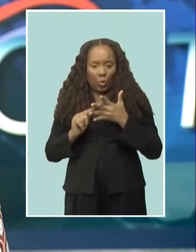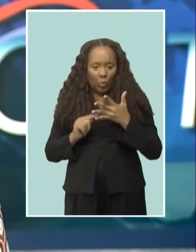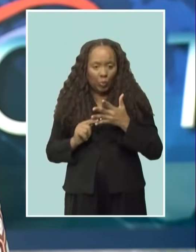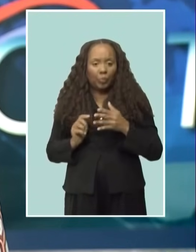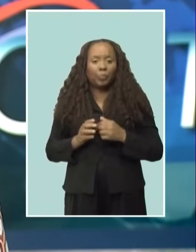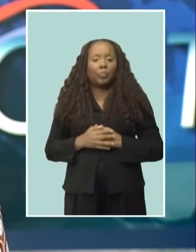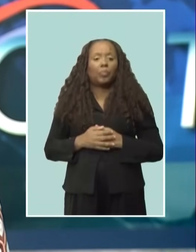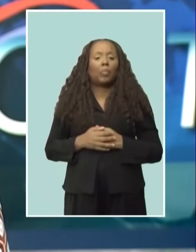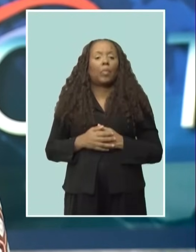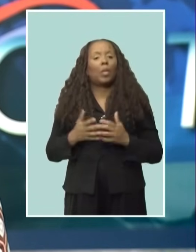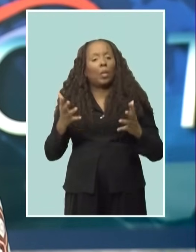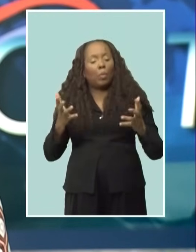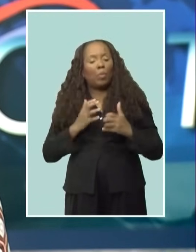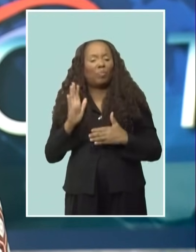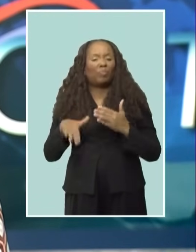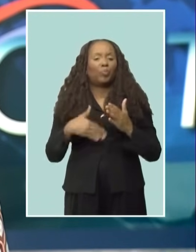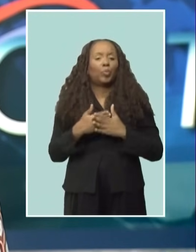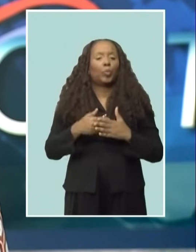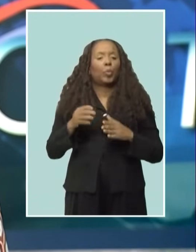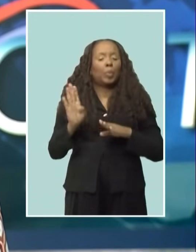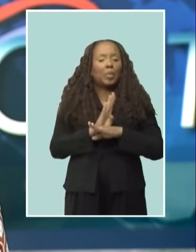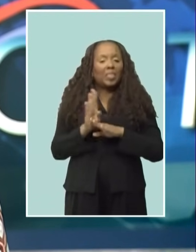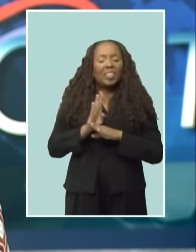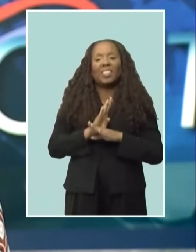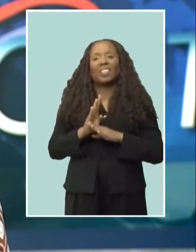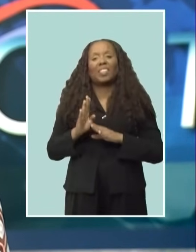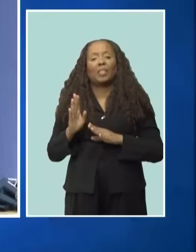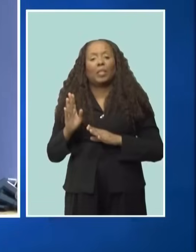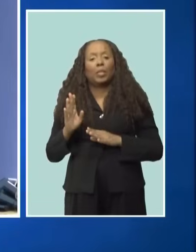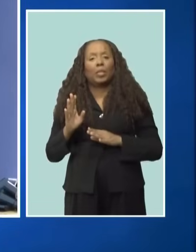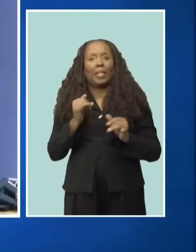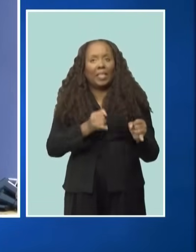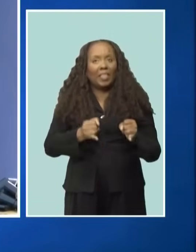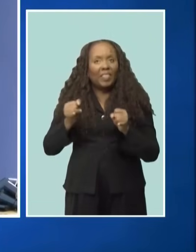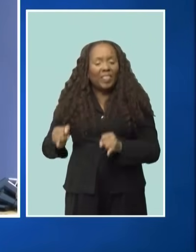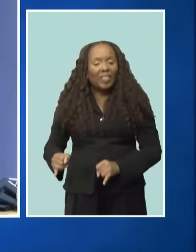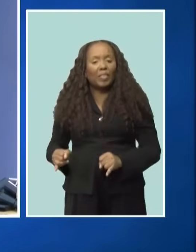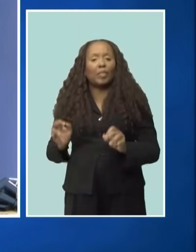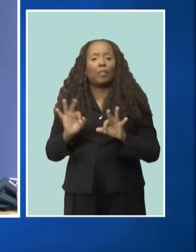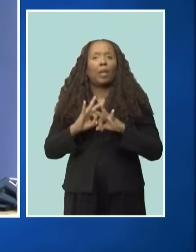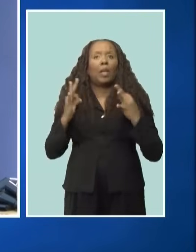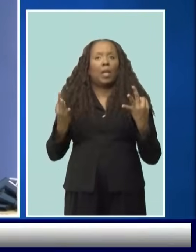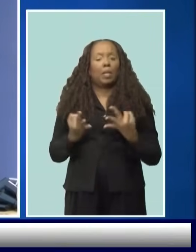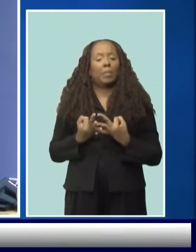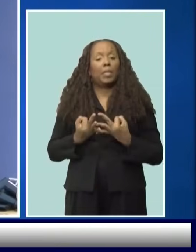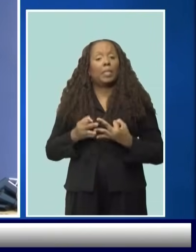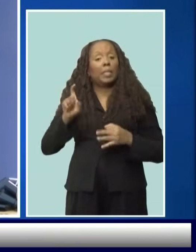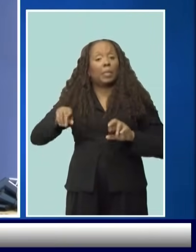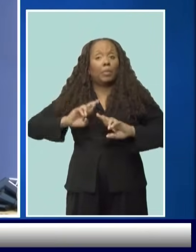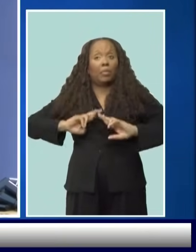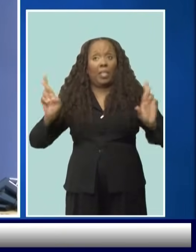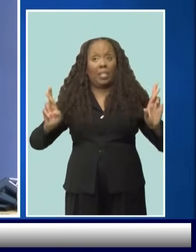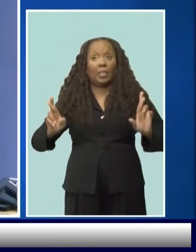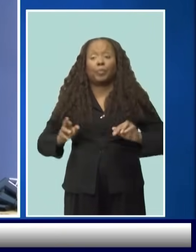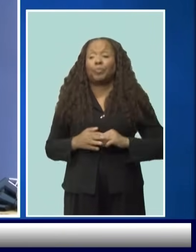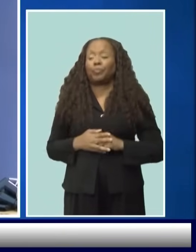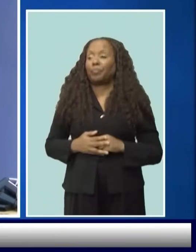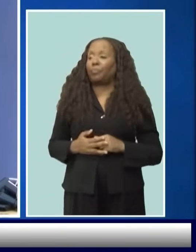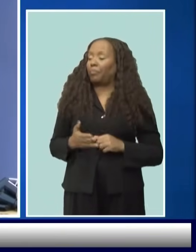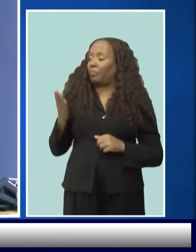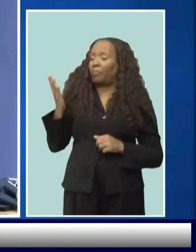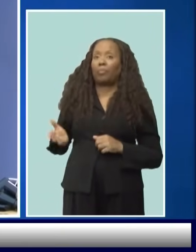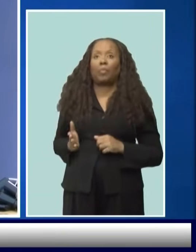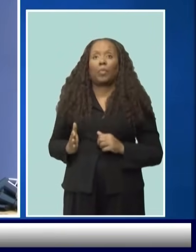business, organizational, and family preparedness. That is the only way we can achieve true